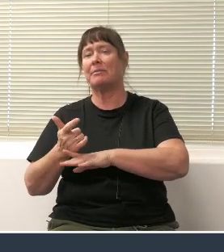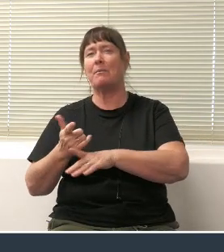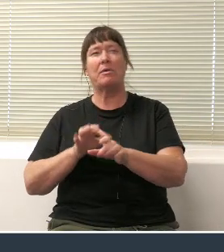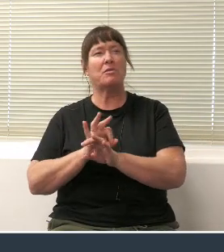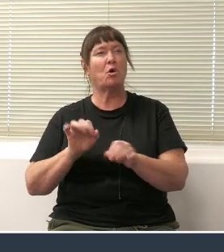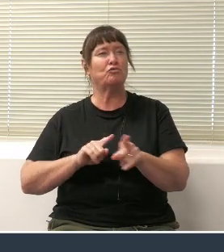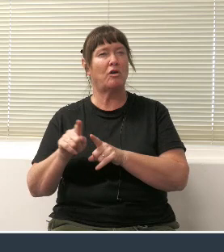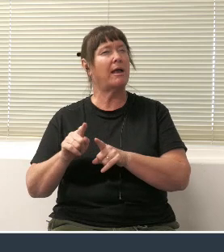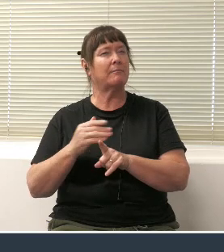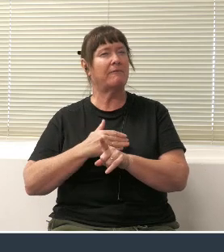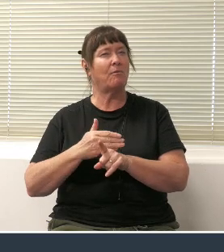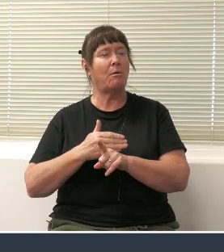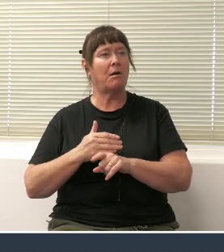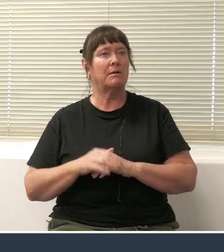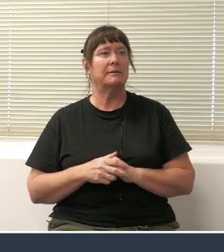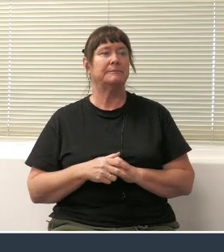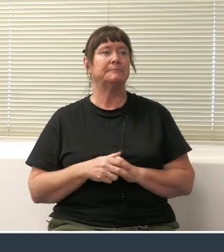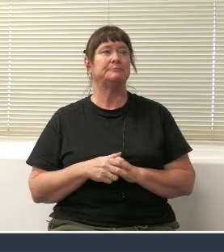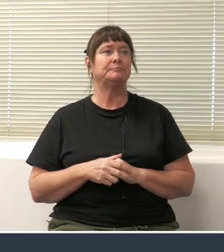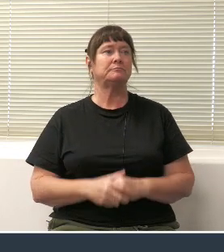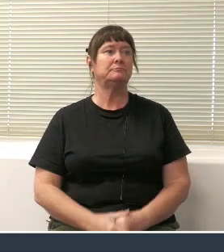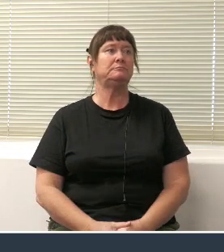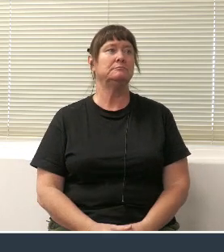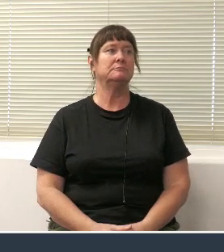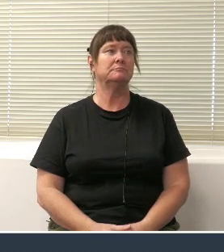Do we have any other speakers?